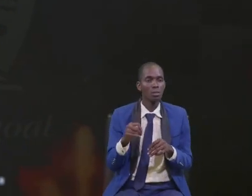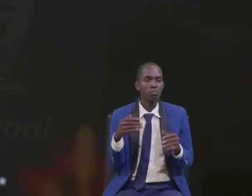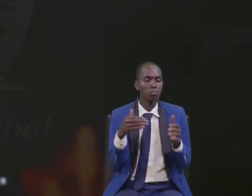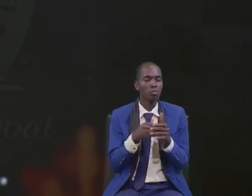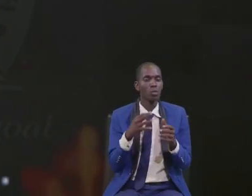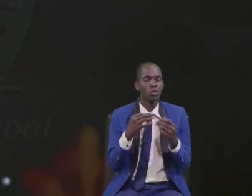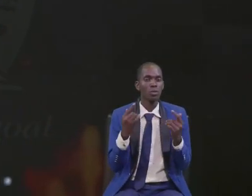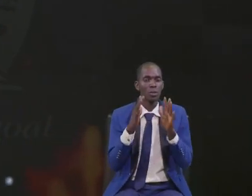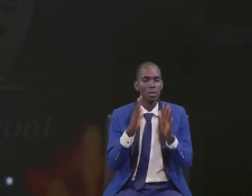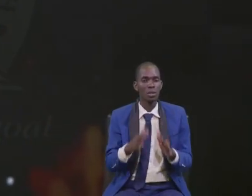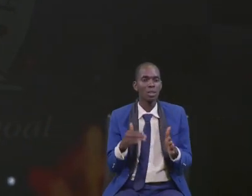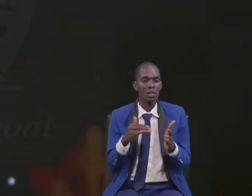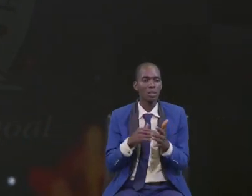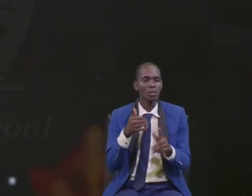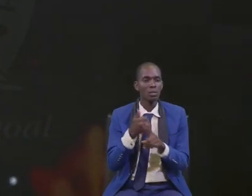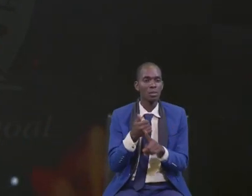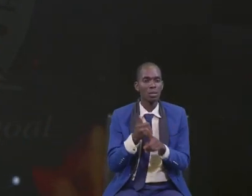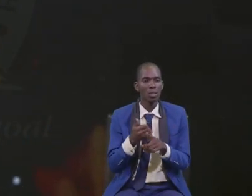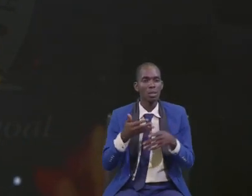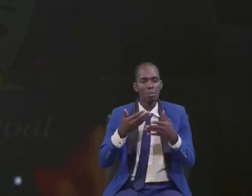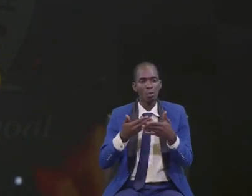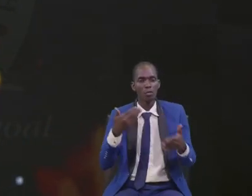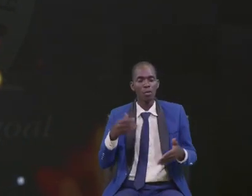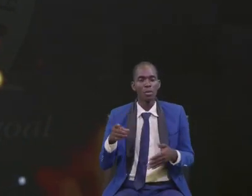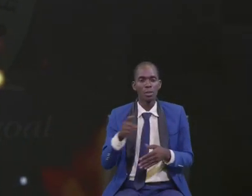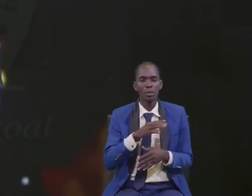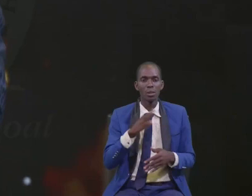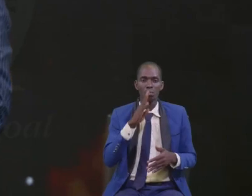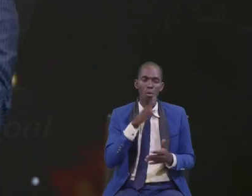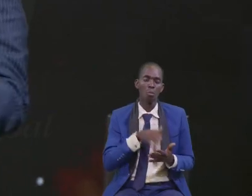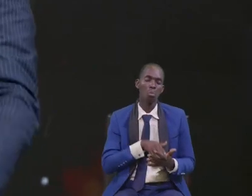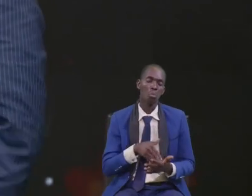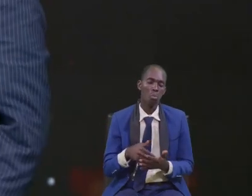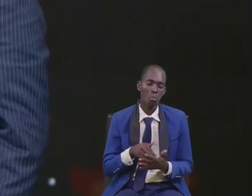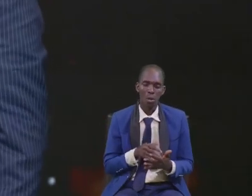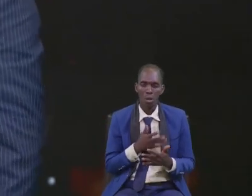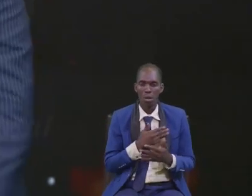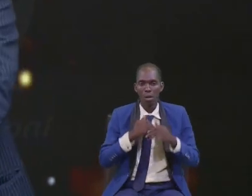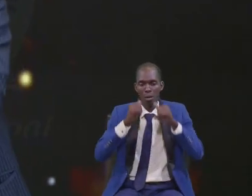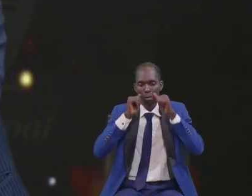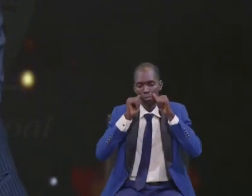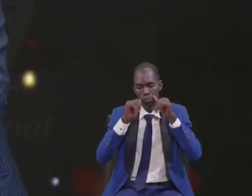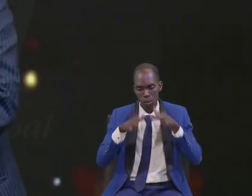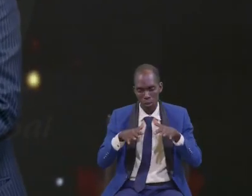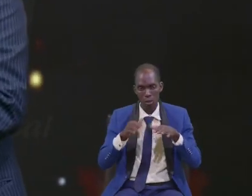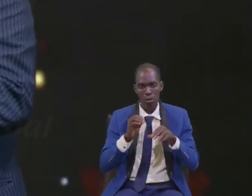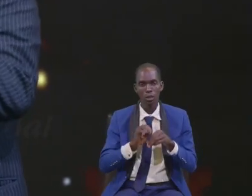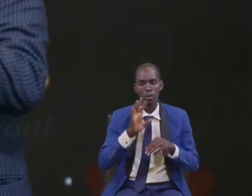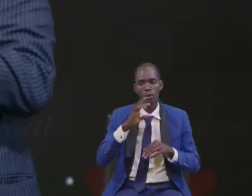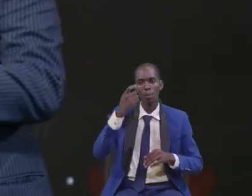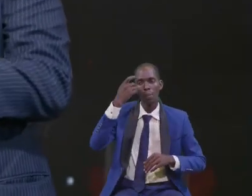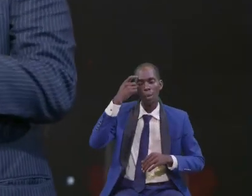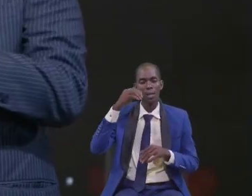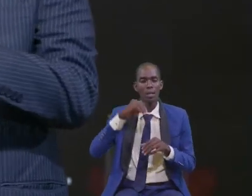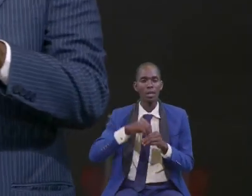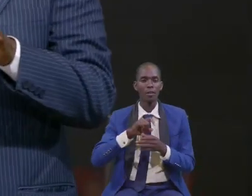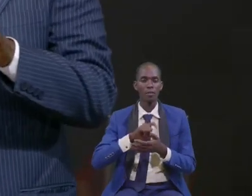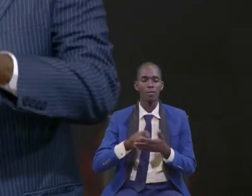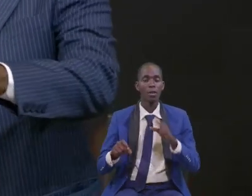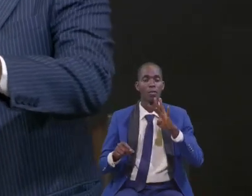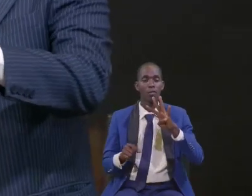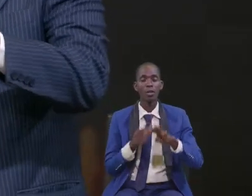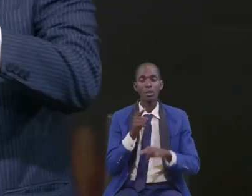himself, lest ye be wearied and faint in your minds. Look at verse 4. In verse 4, ye have